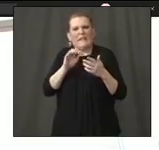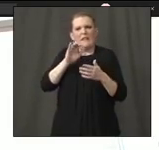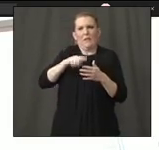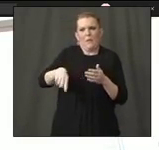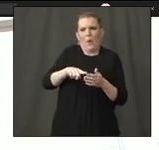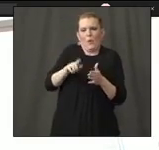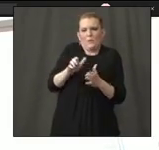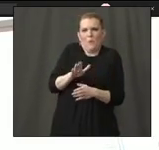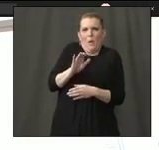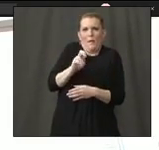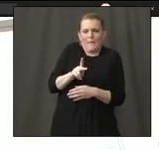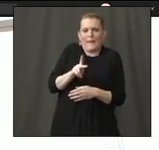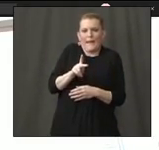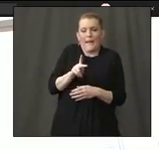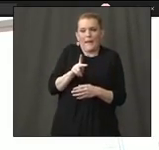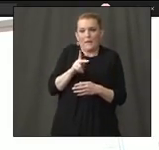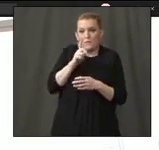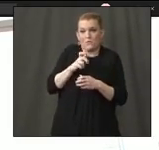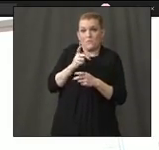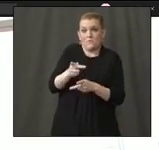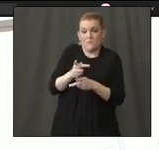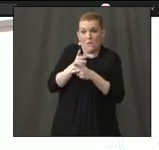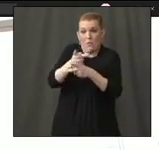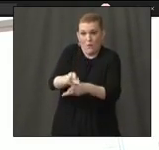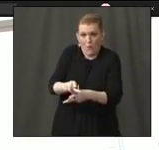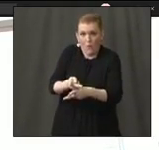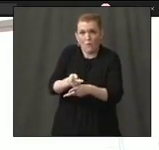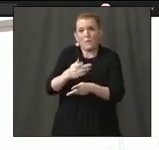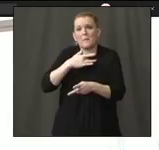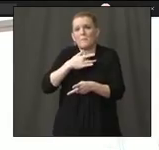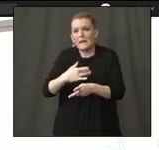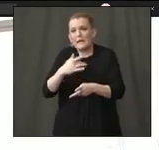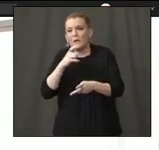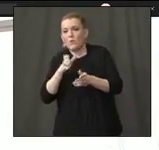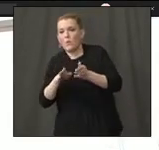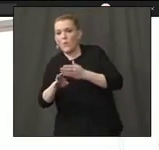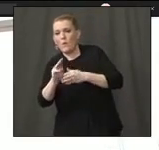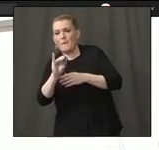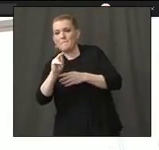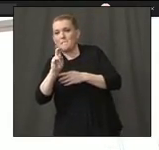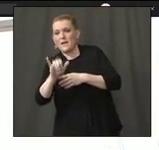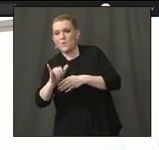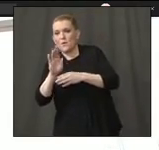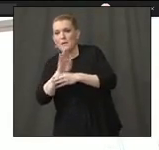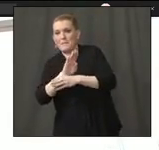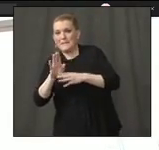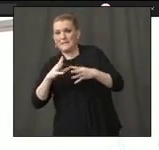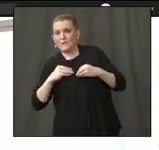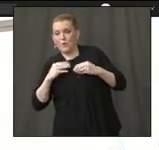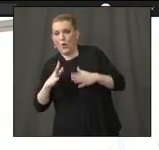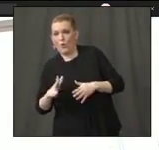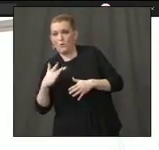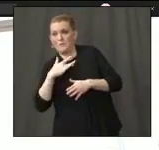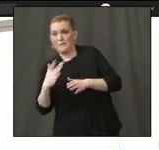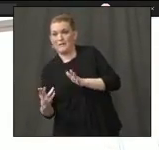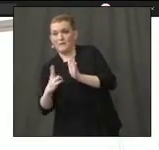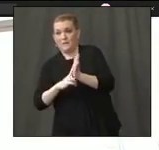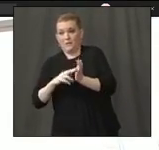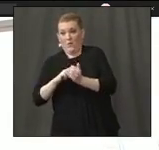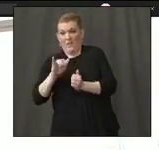positions to help minority-owned businesses, again, underbanked, who have traditionally